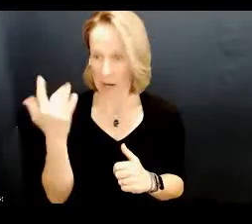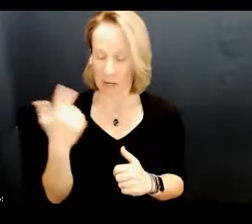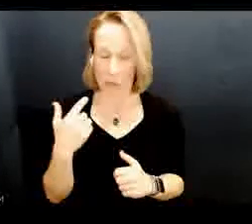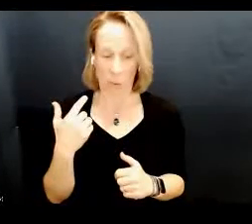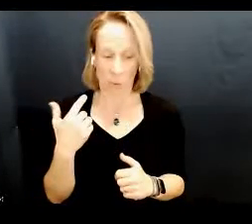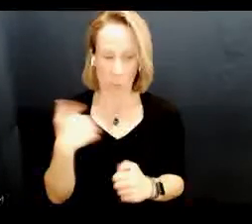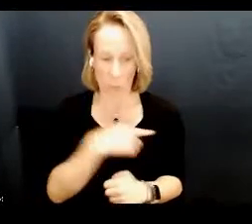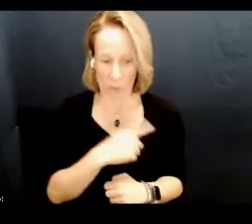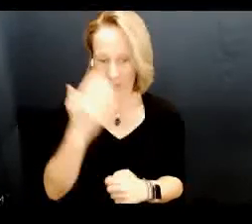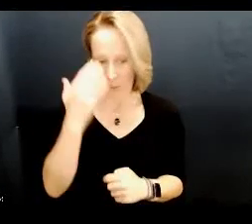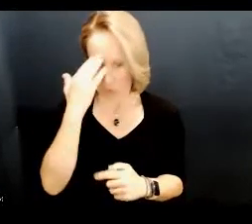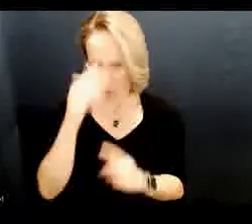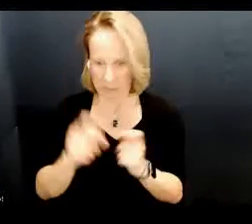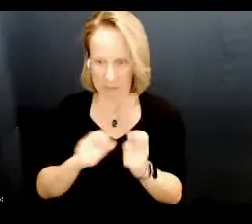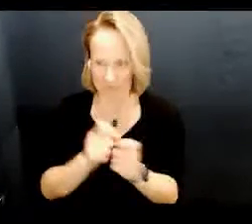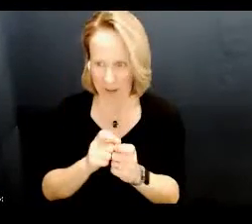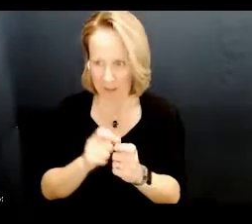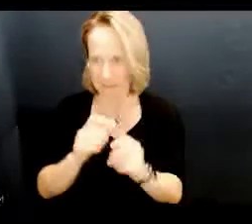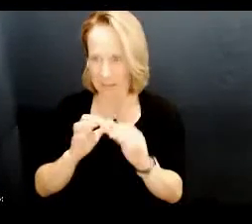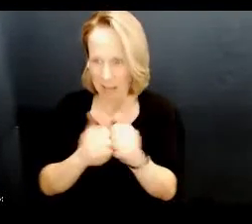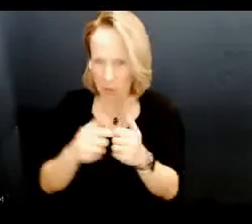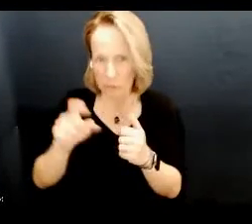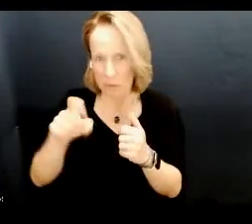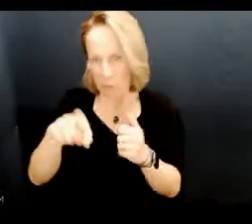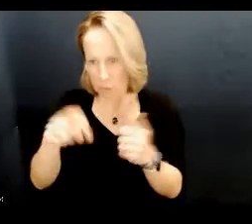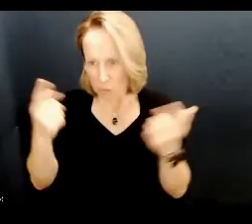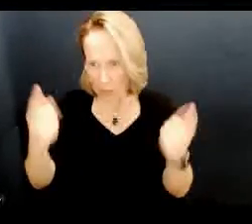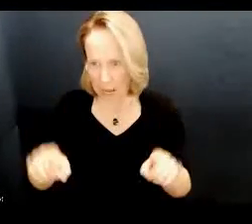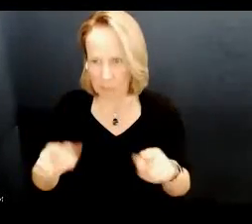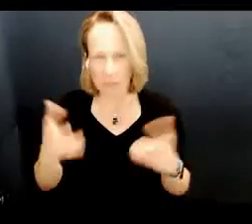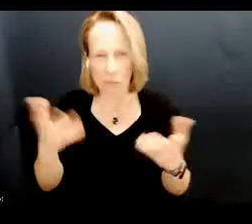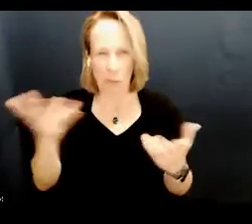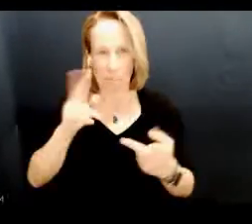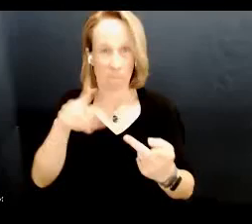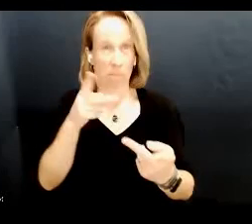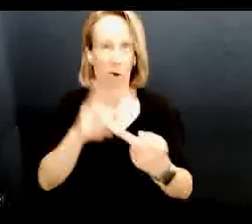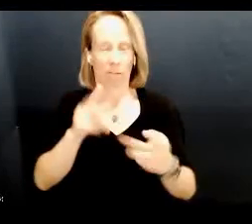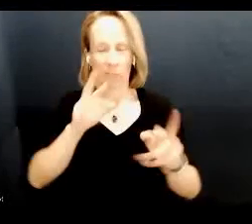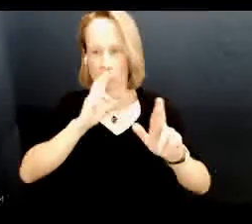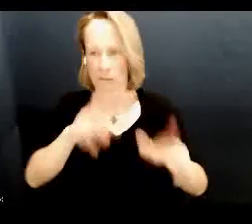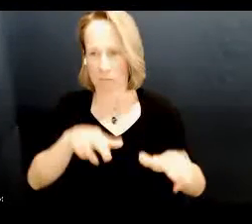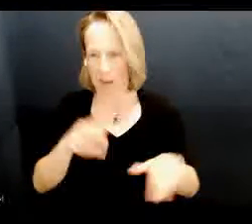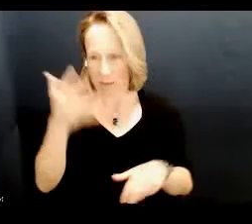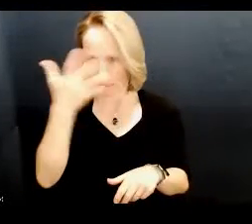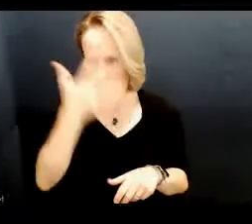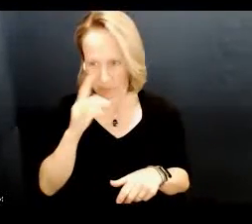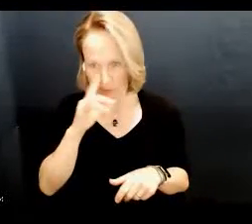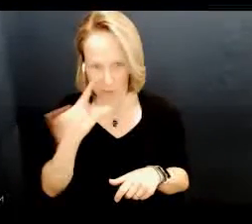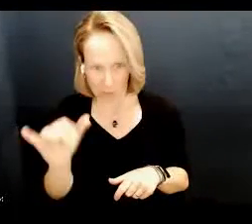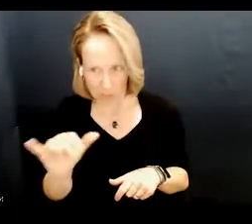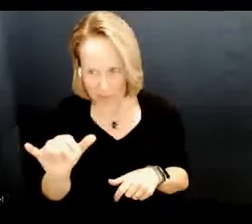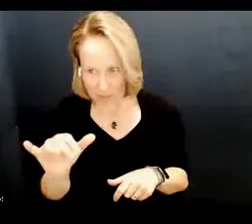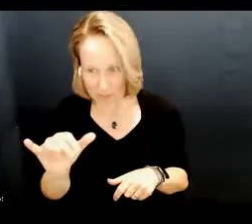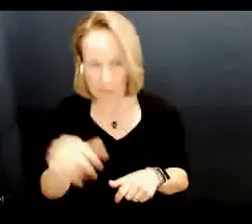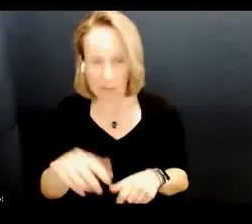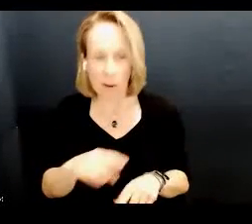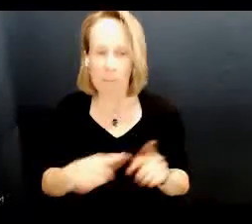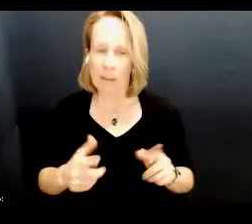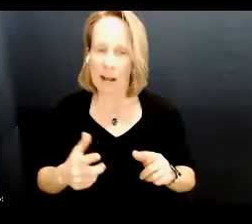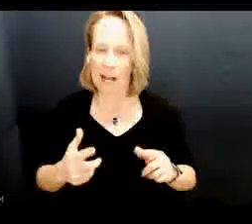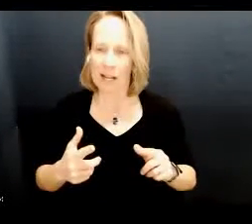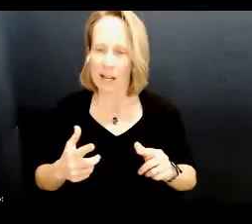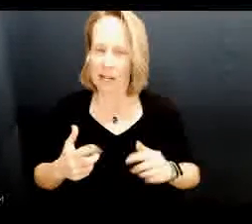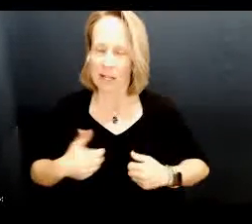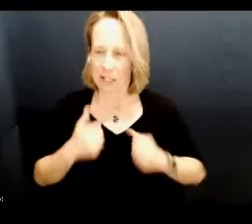exactly how it's supposed to happen, right? What the perfect response would look like. But we know that survivors aren't always receiving